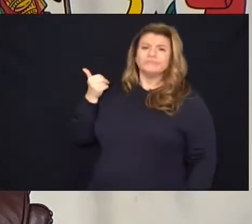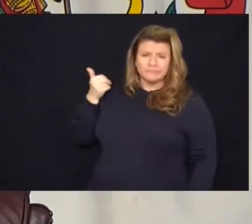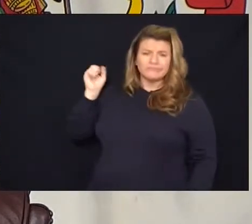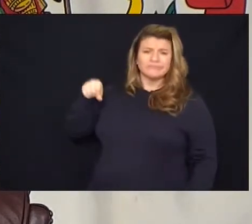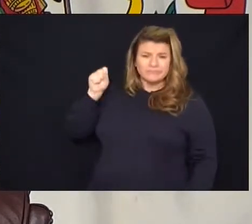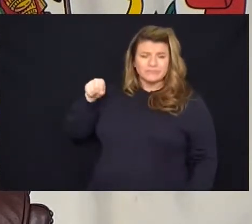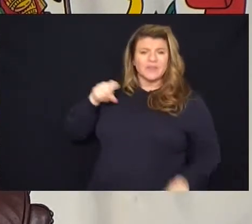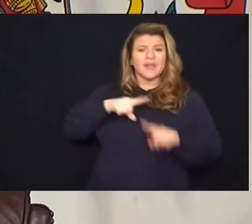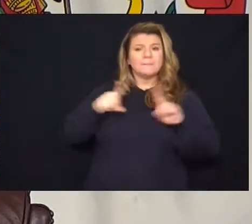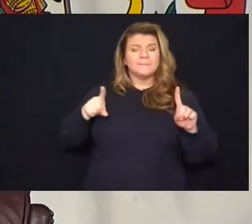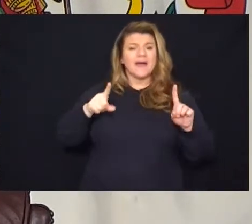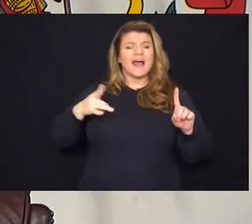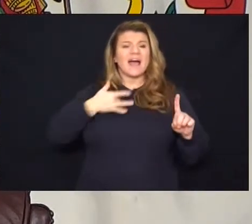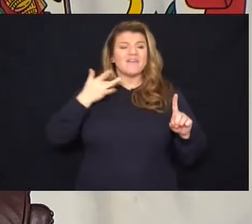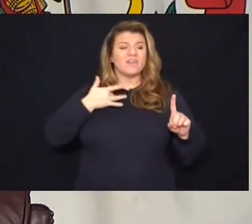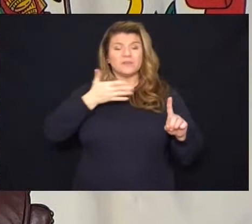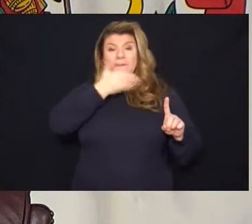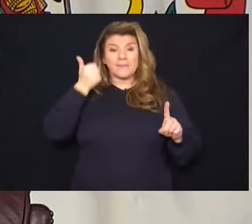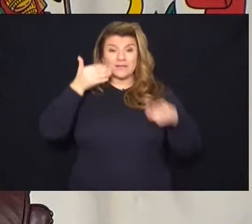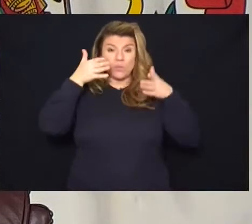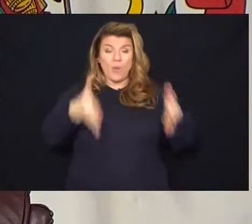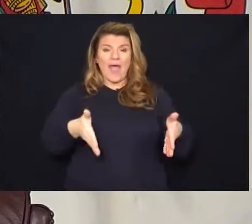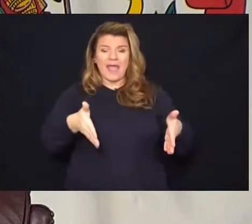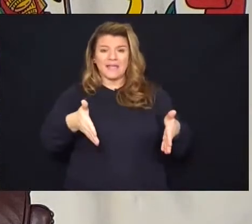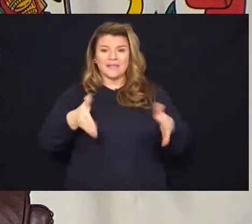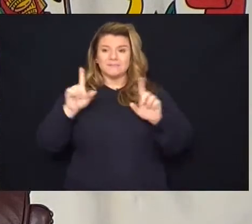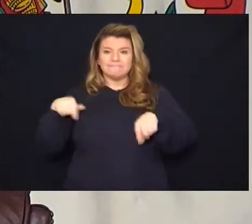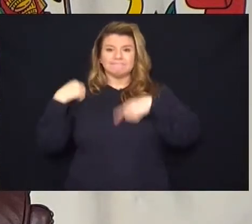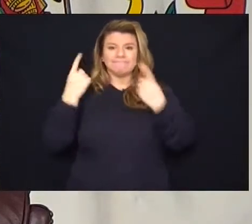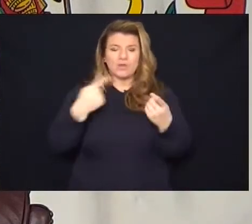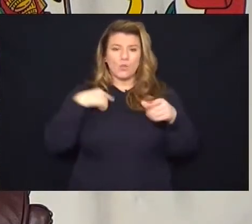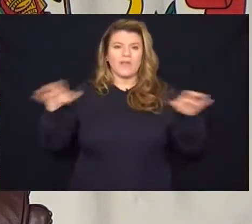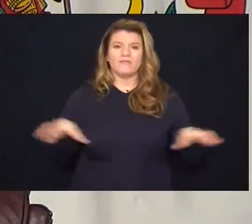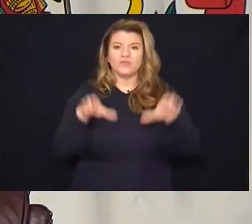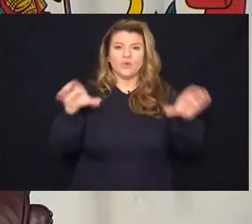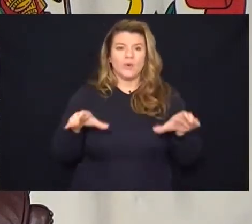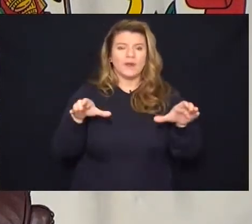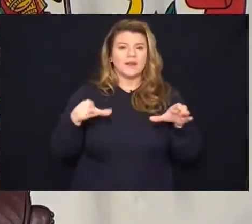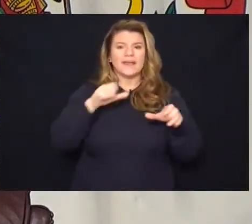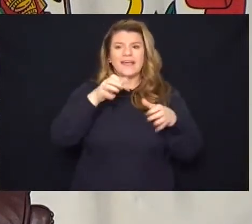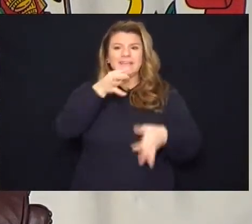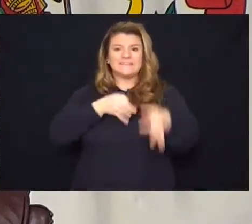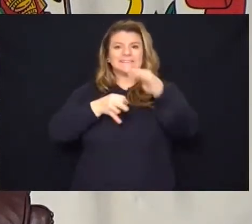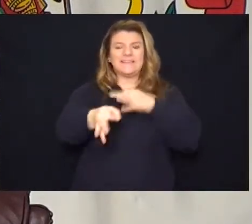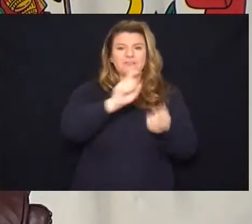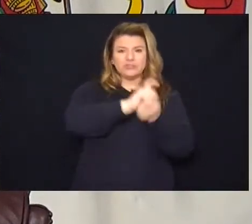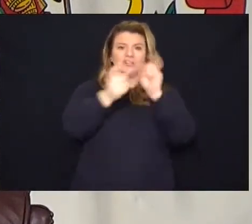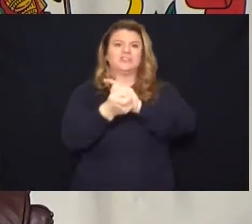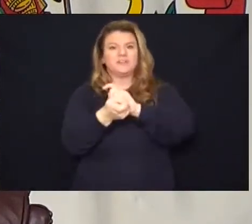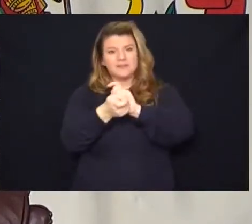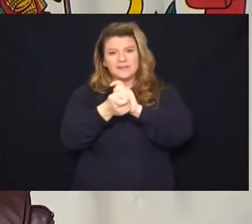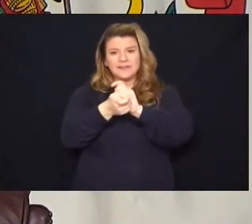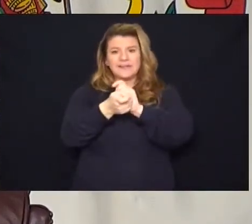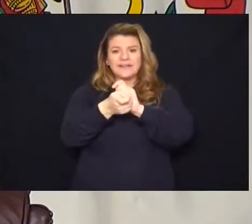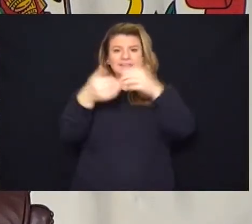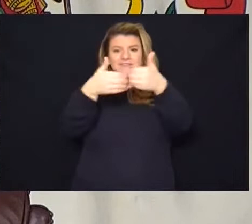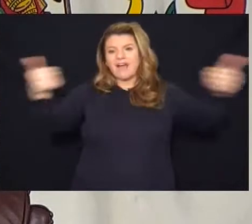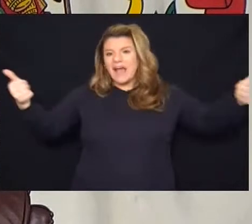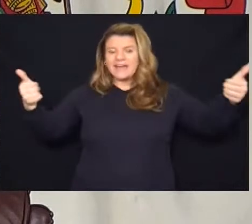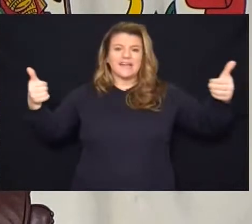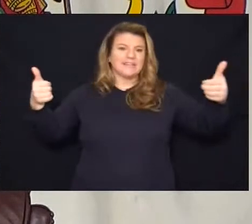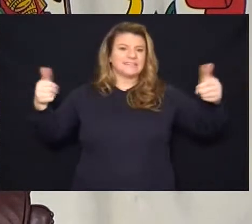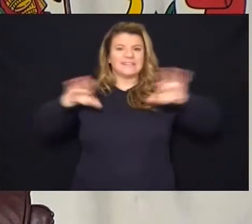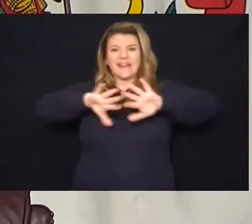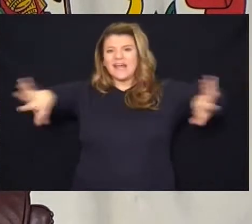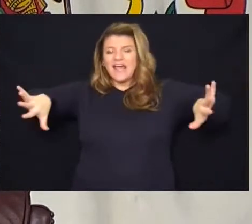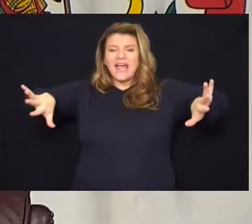I think the best course of business is the way we've been, rather than start drawing lines in the sand and dividing us and having a real